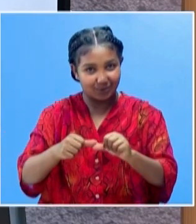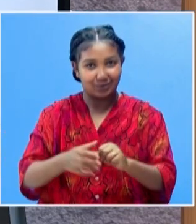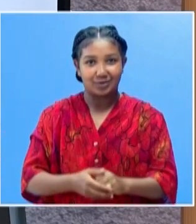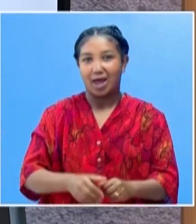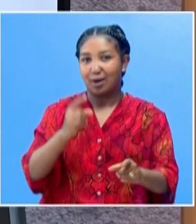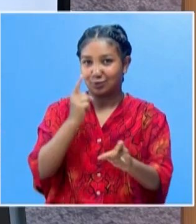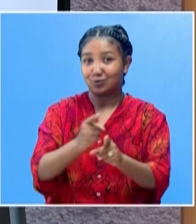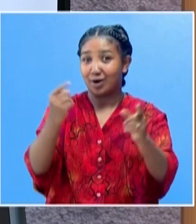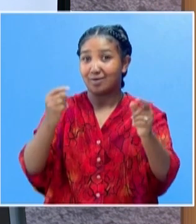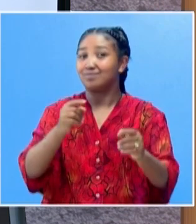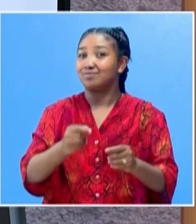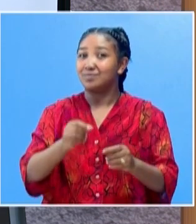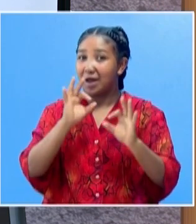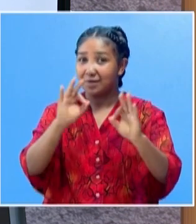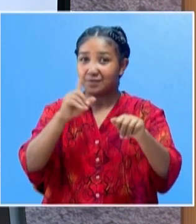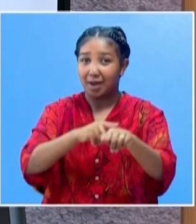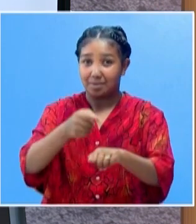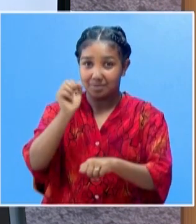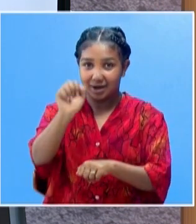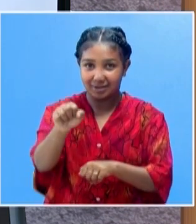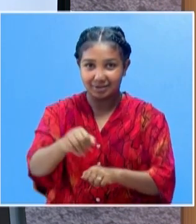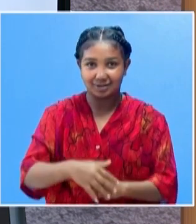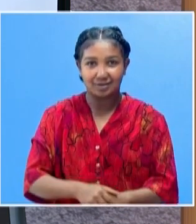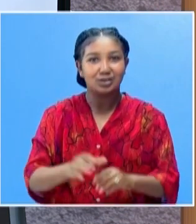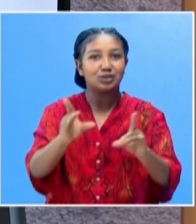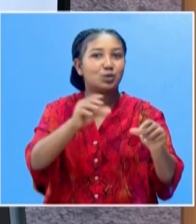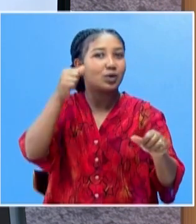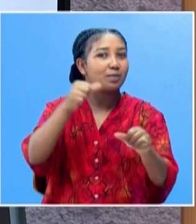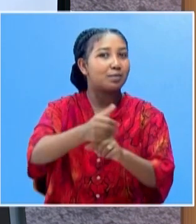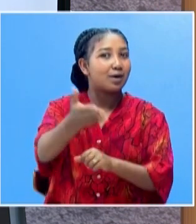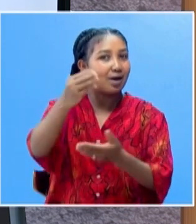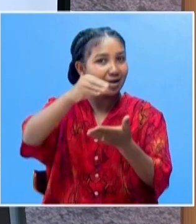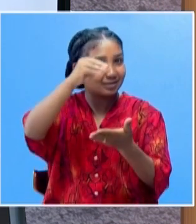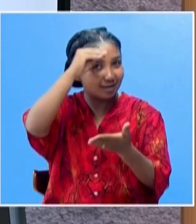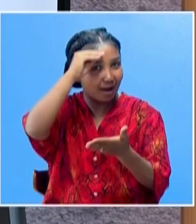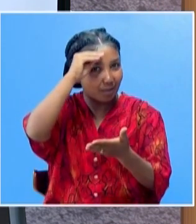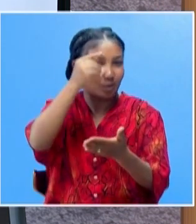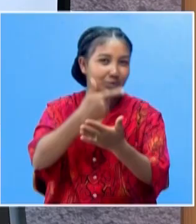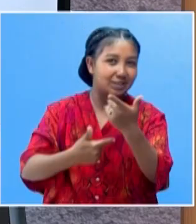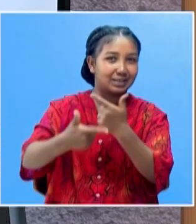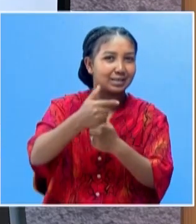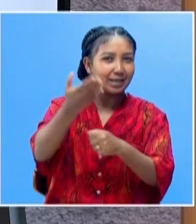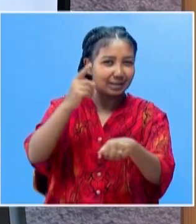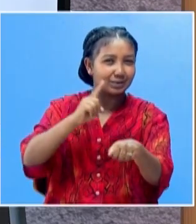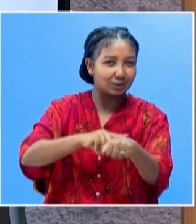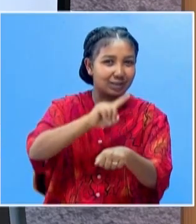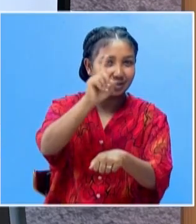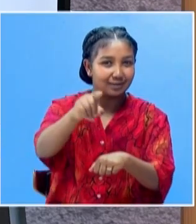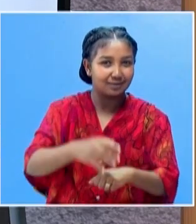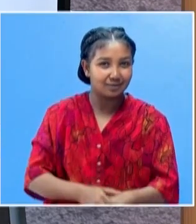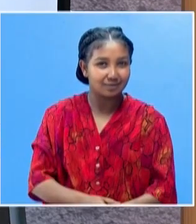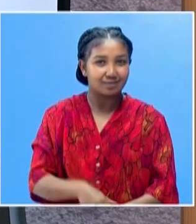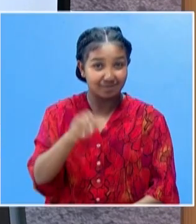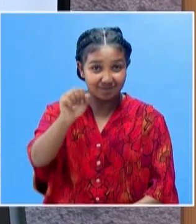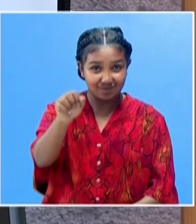I'm sure you had a great week last week, right? Do you remember what we have discussed last week?